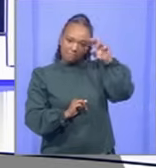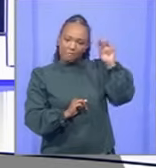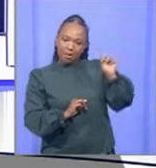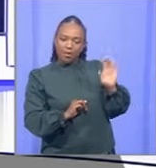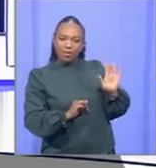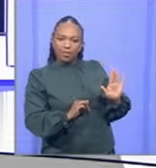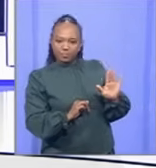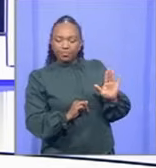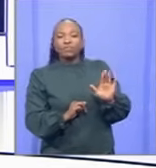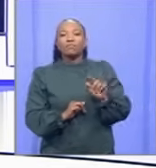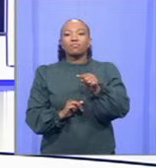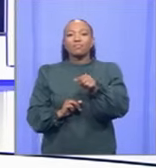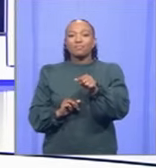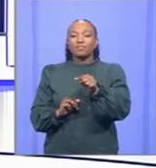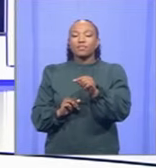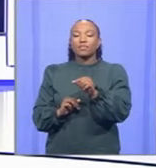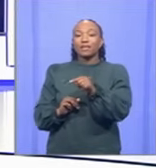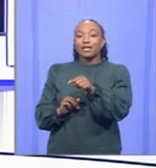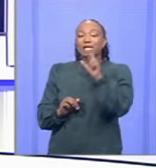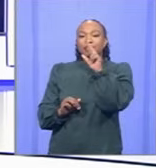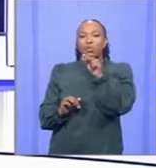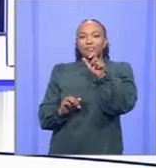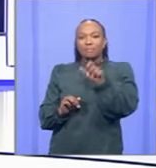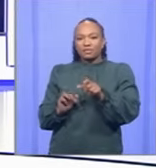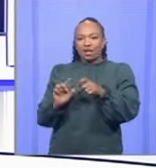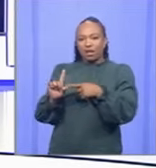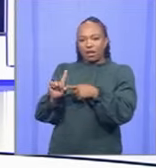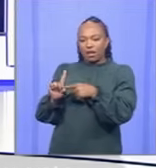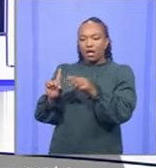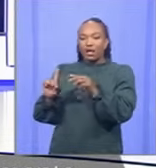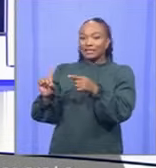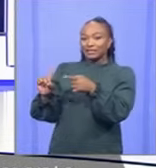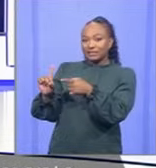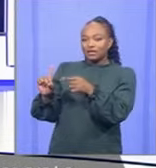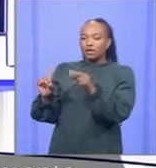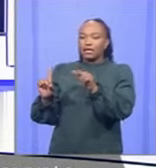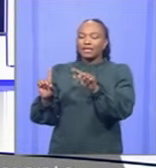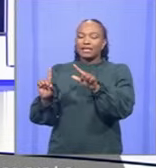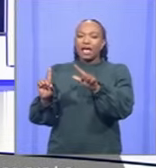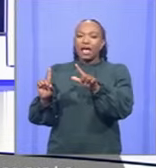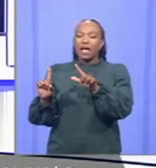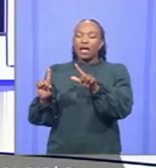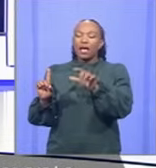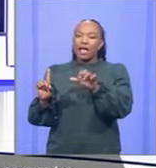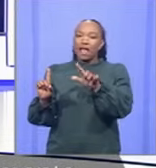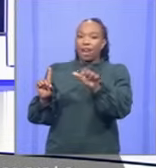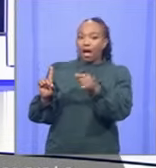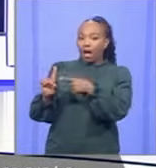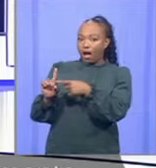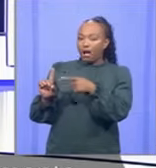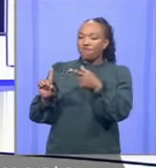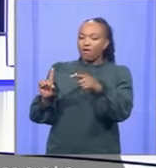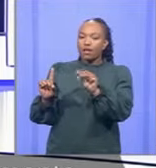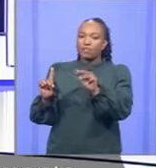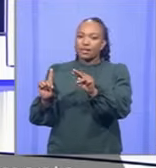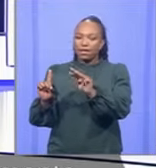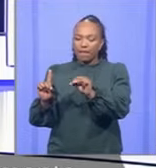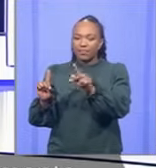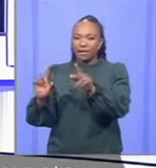Teme. Moleledi wa mokgatlo wa MK Ntlamulo Ndlela o netefaditše gore maloko a mokgatlo a gabo a